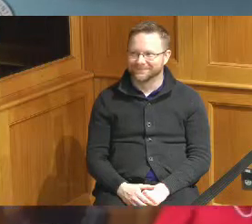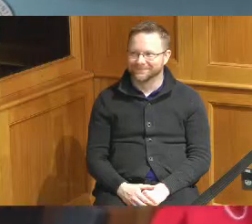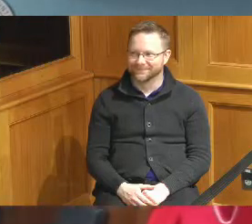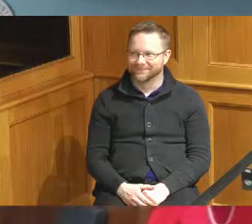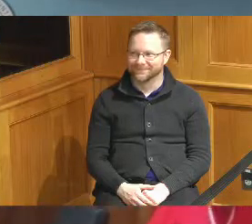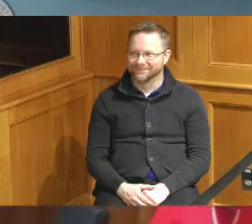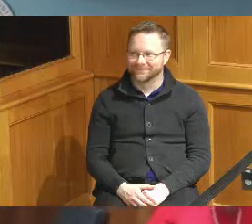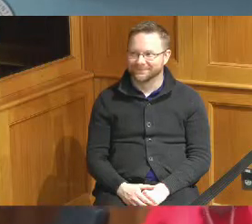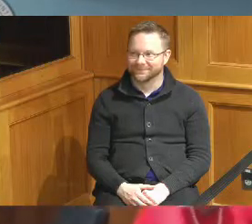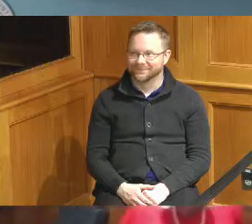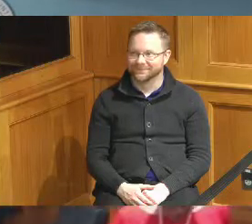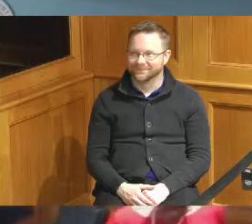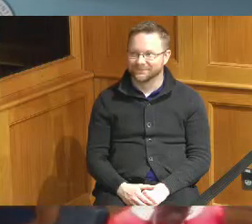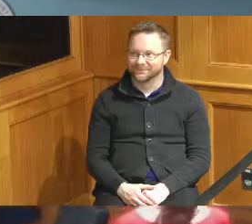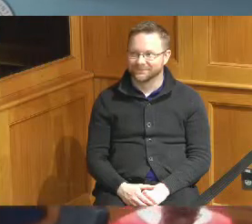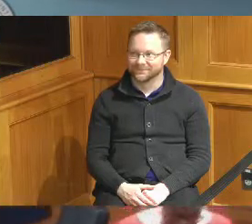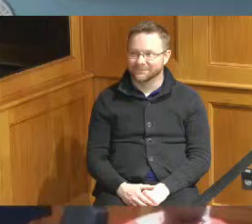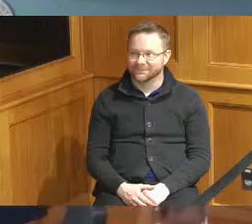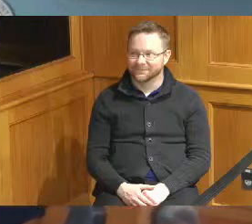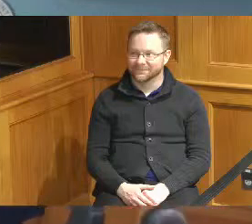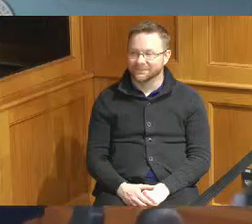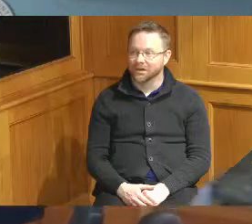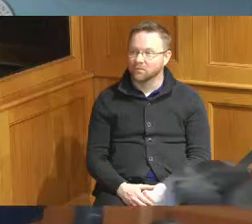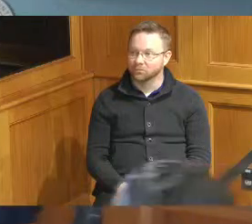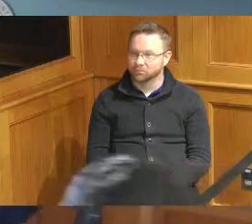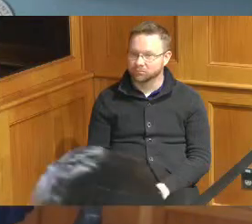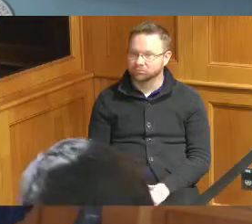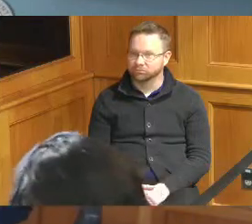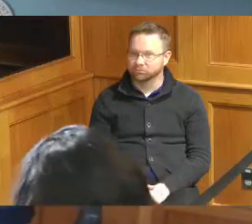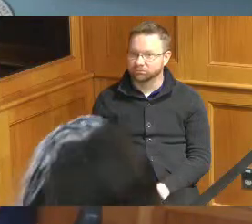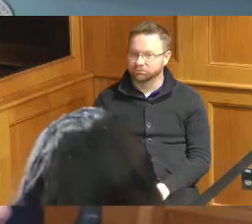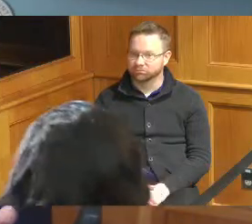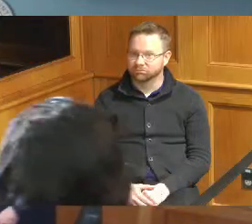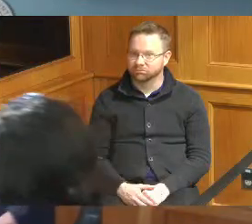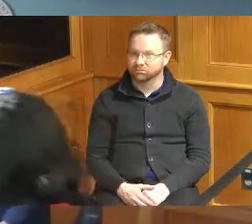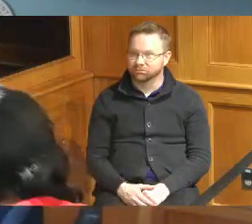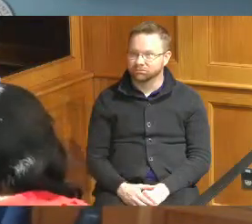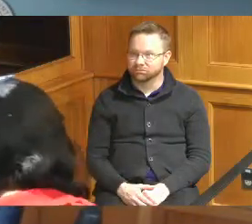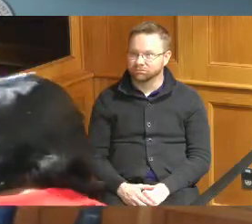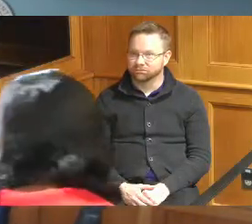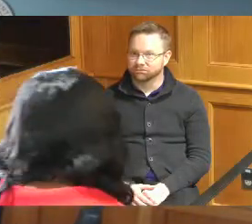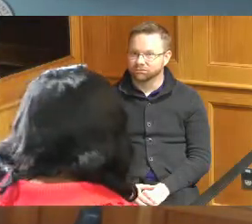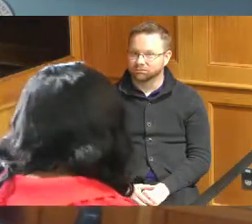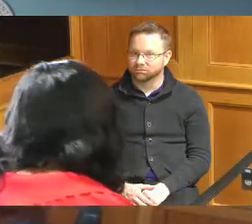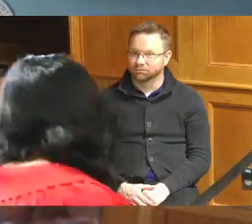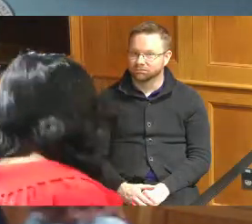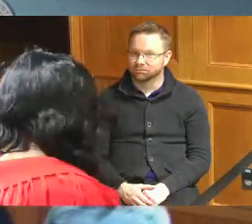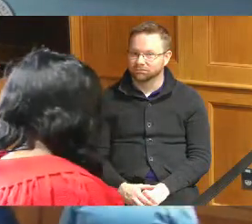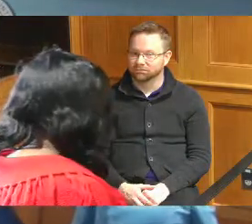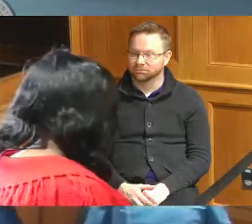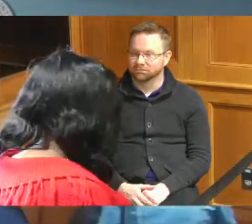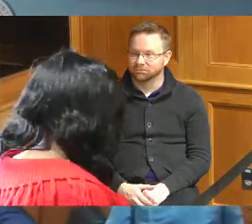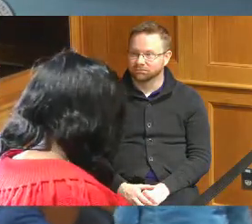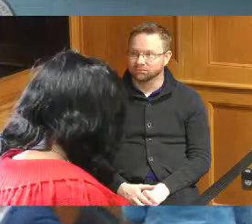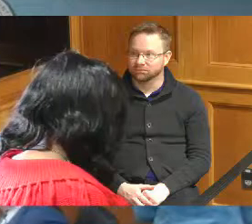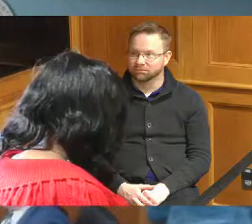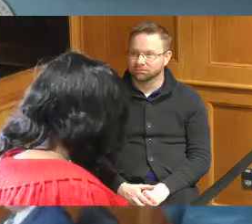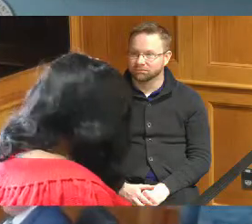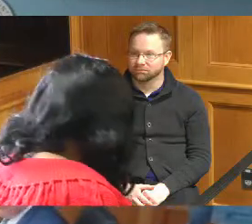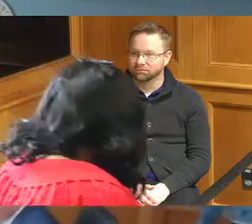Taking my low sitting chair. Mine's lower than everybody else's.